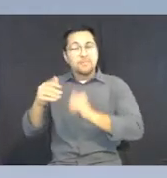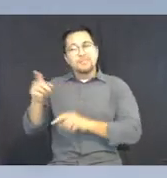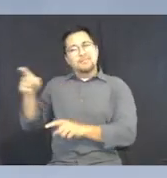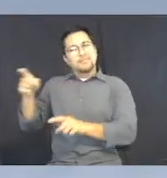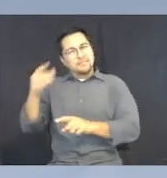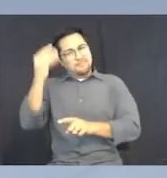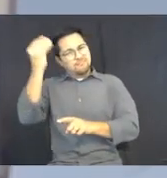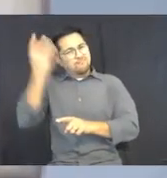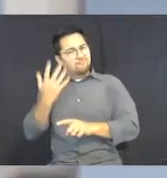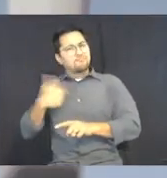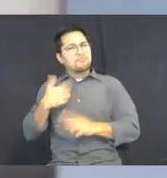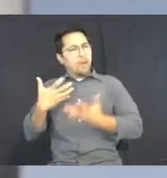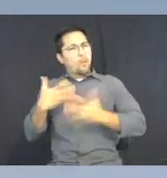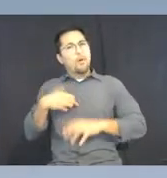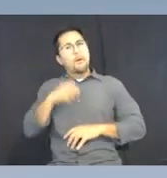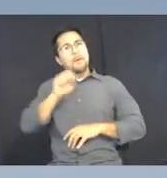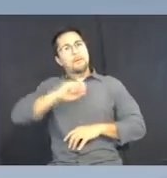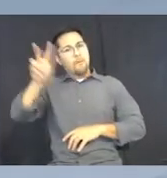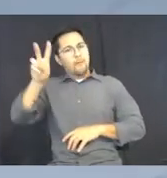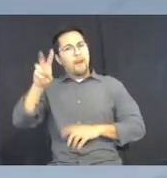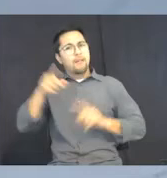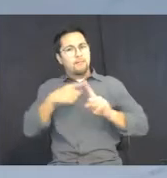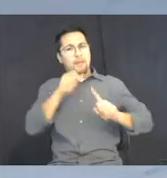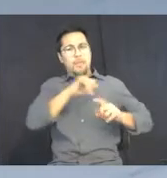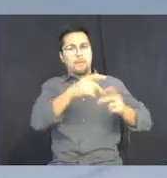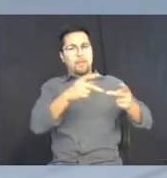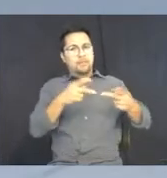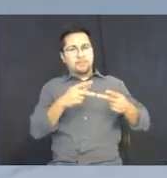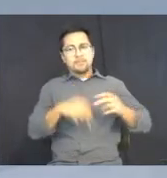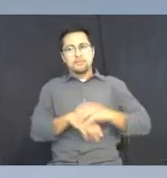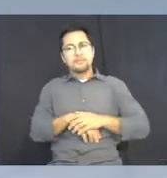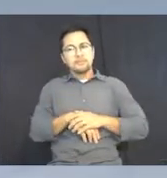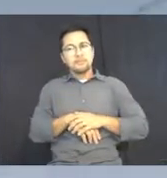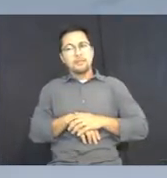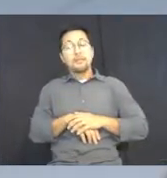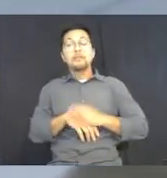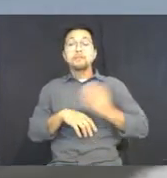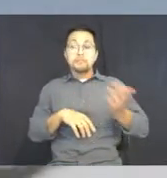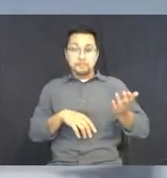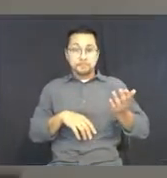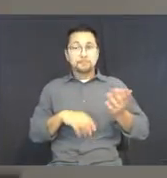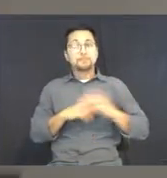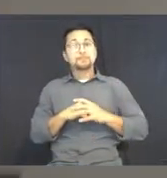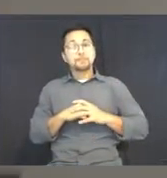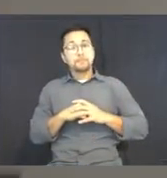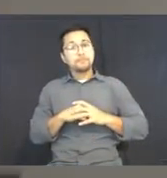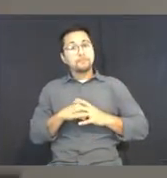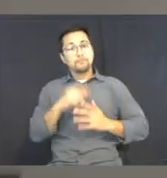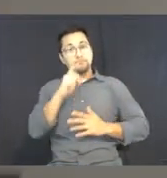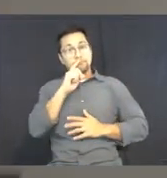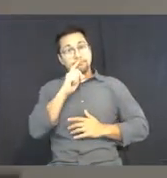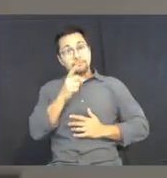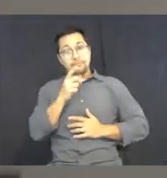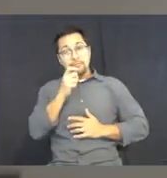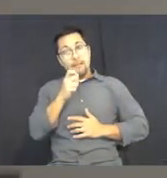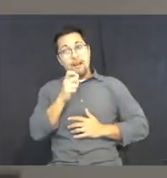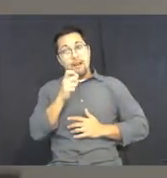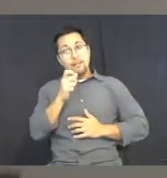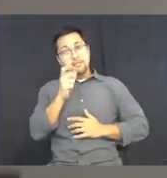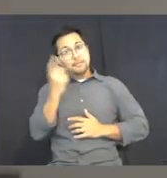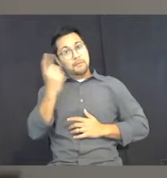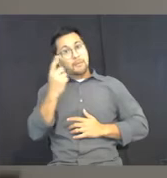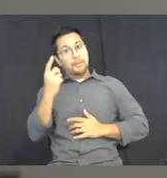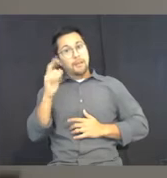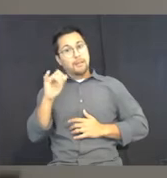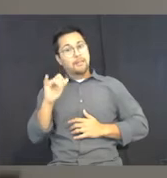up in the multiple planning meetings that we had for him over the years. Steve lived at the McLean Street residence. I was a